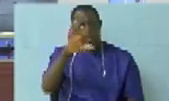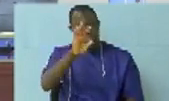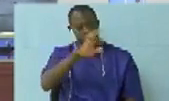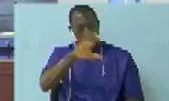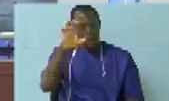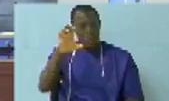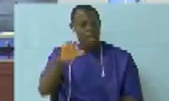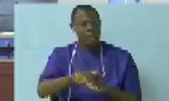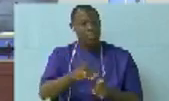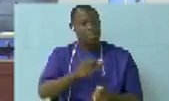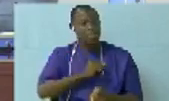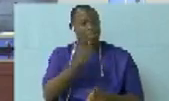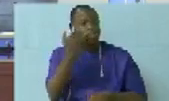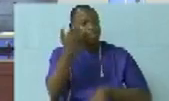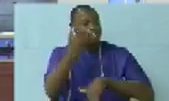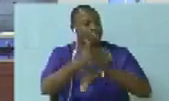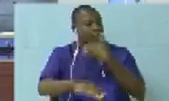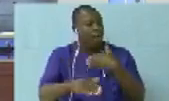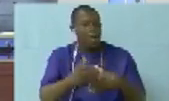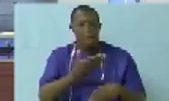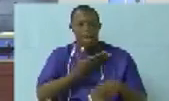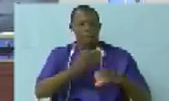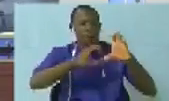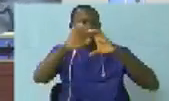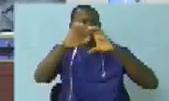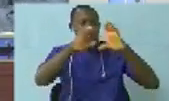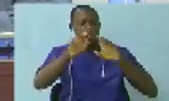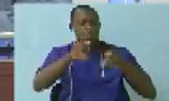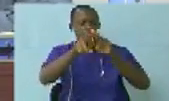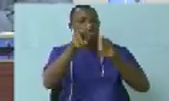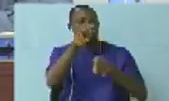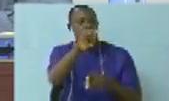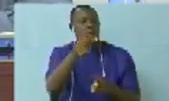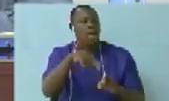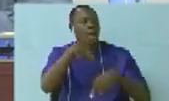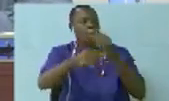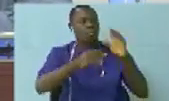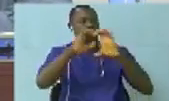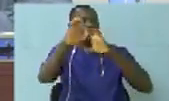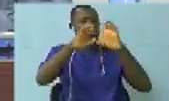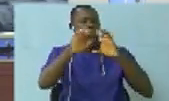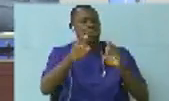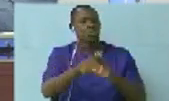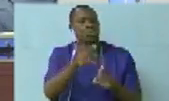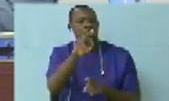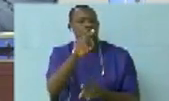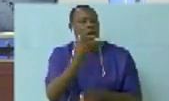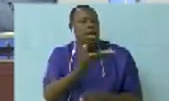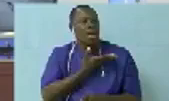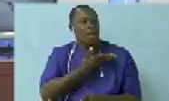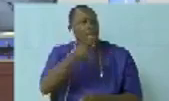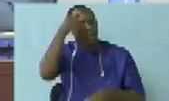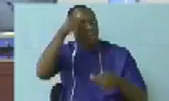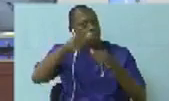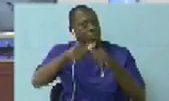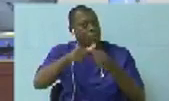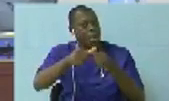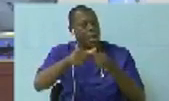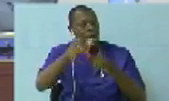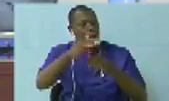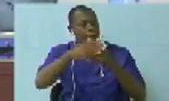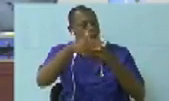that he never had this conversation with you, this conversation that you seem to have remembered so